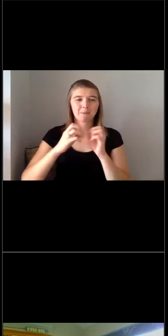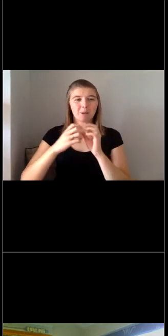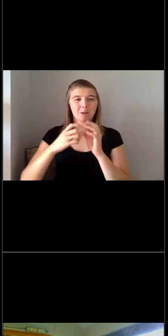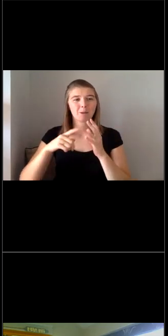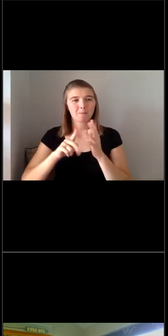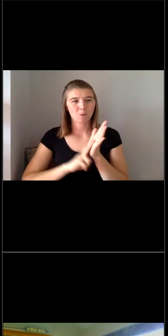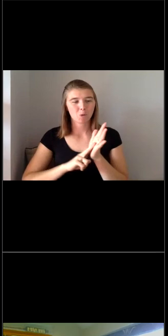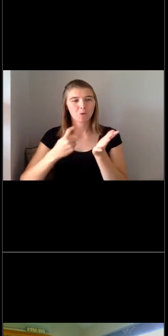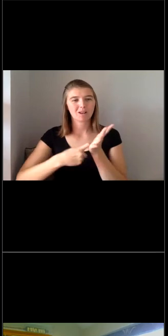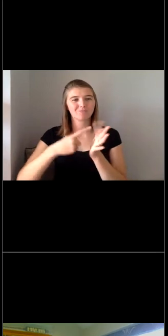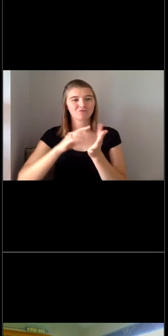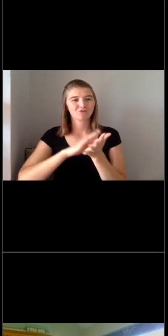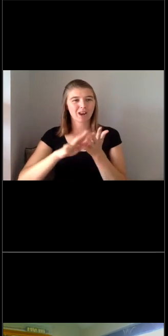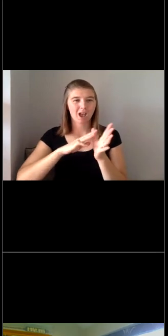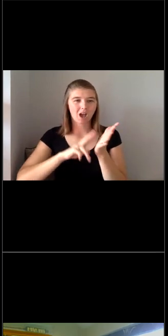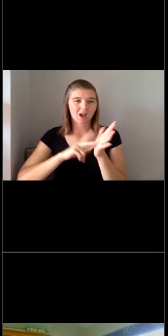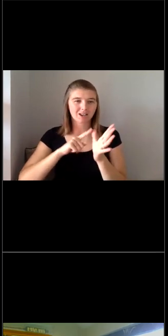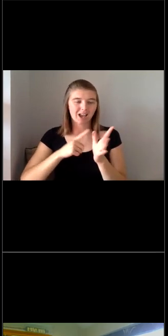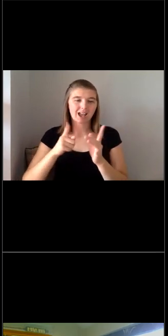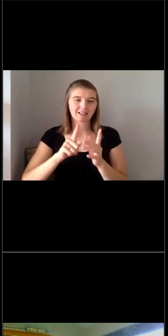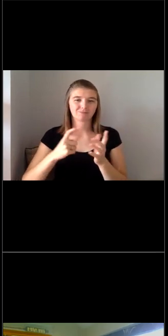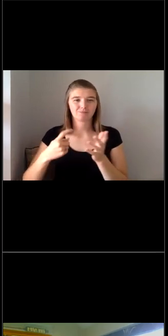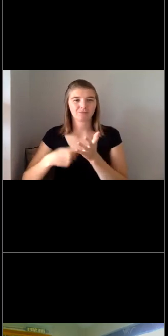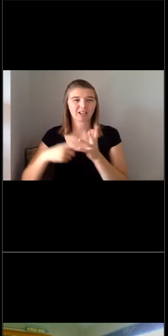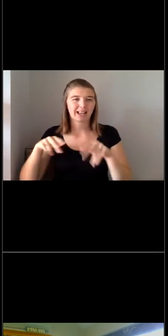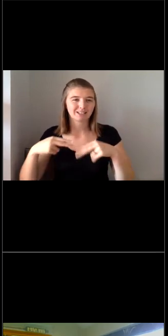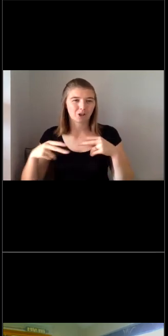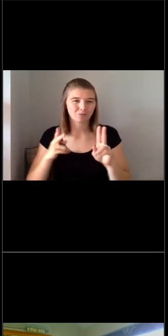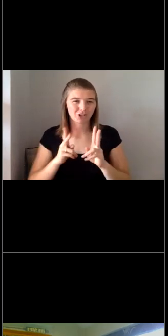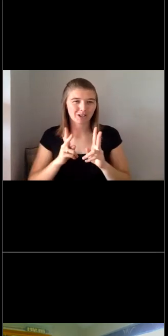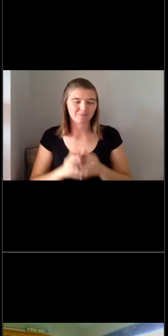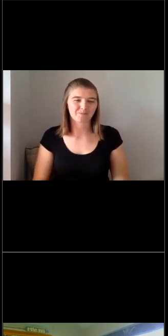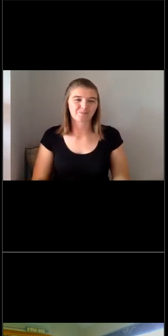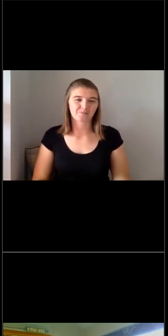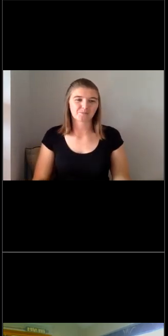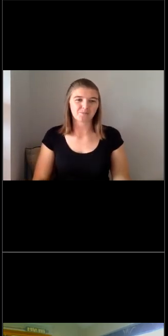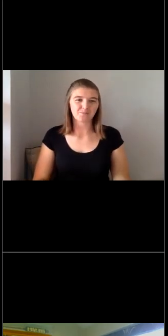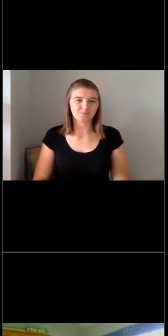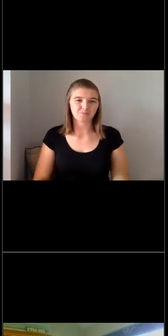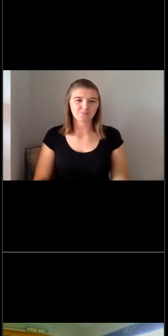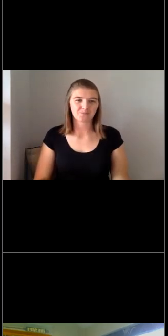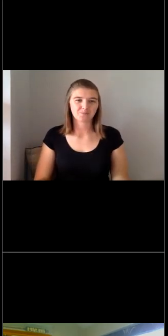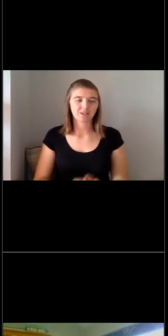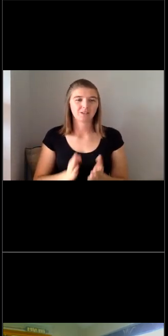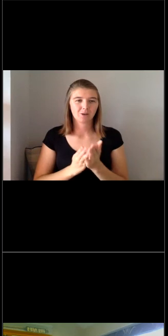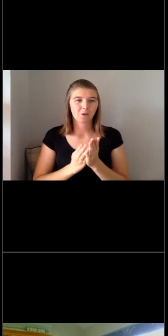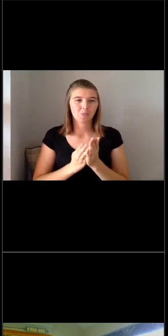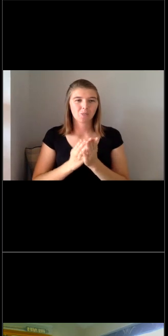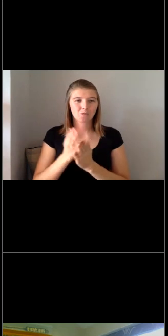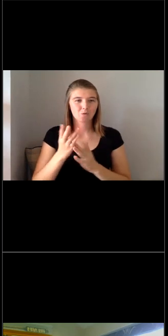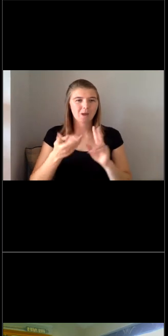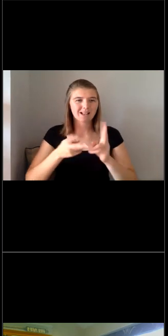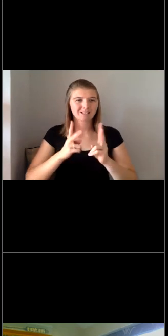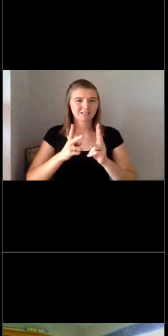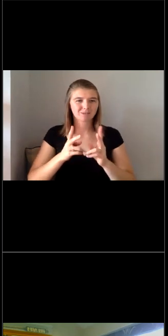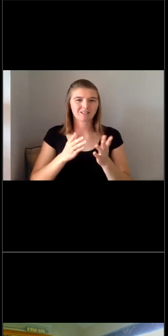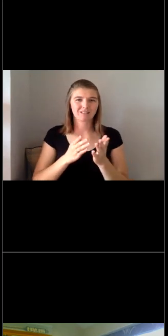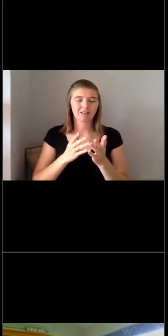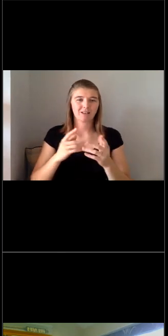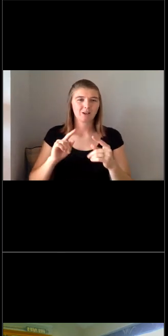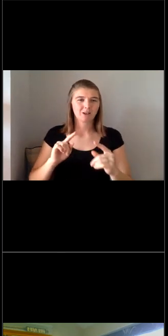to Rehana Sidat, and of course to Rachel Dance, who's been interpreting throughout this entire thing. Quite a challenging webinar. webinar to interpret